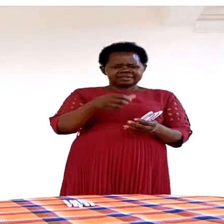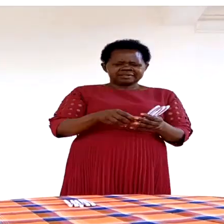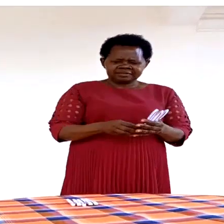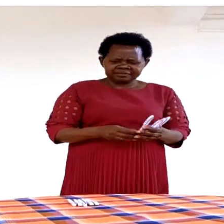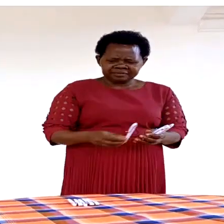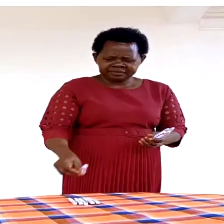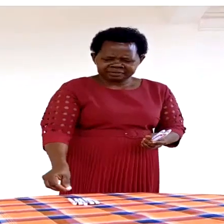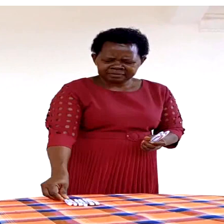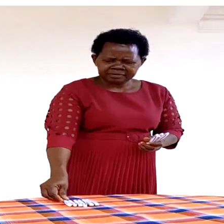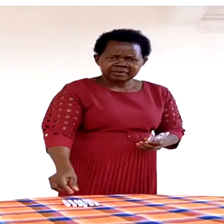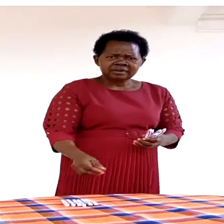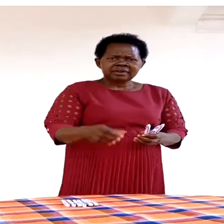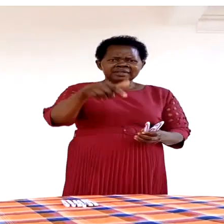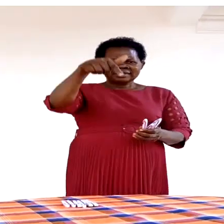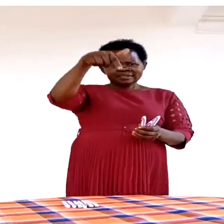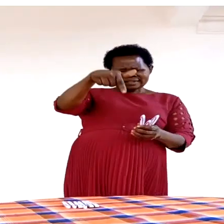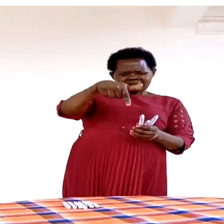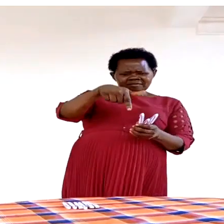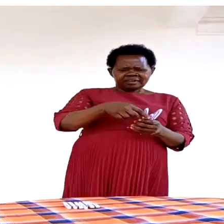six,